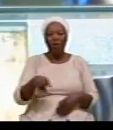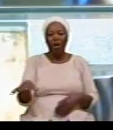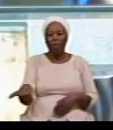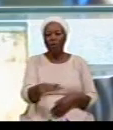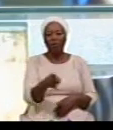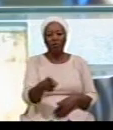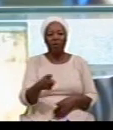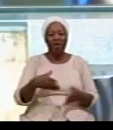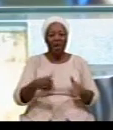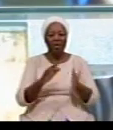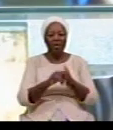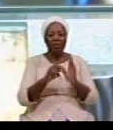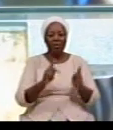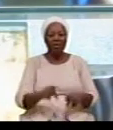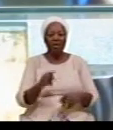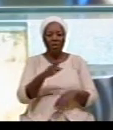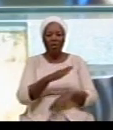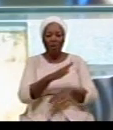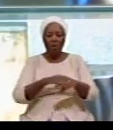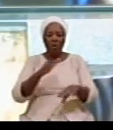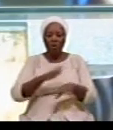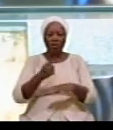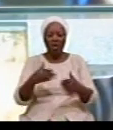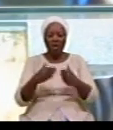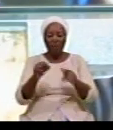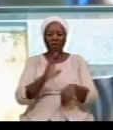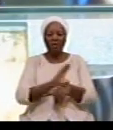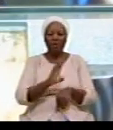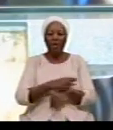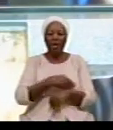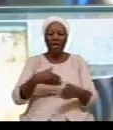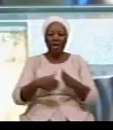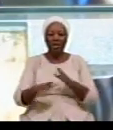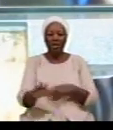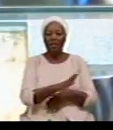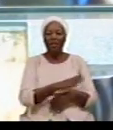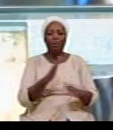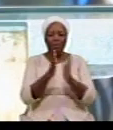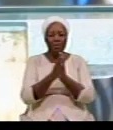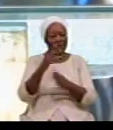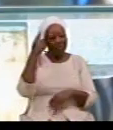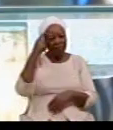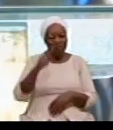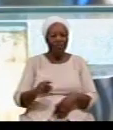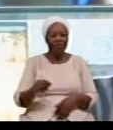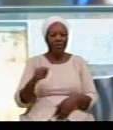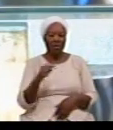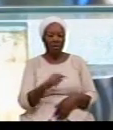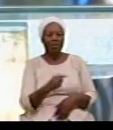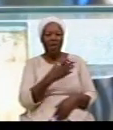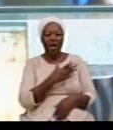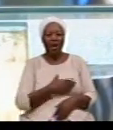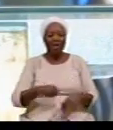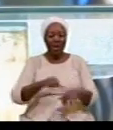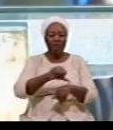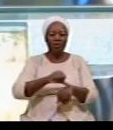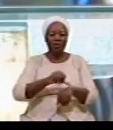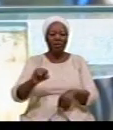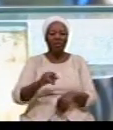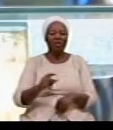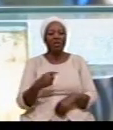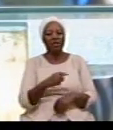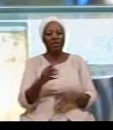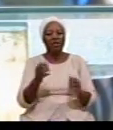for the elders of the church, and let them pray over him, anointing him with oil in the name